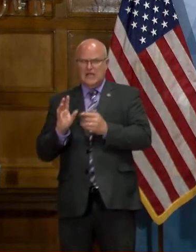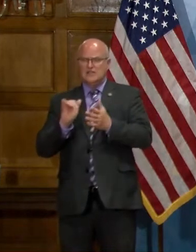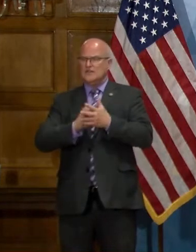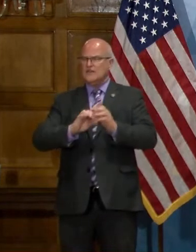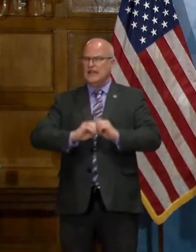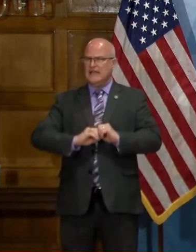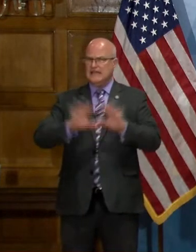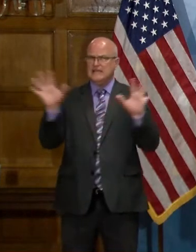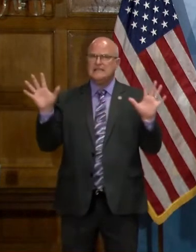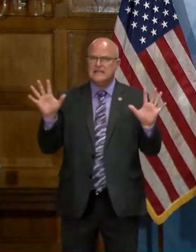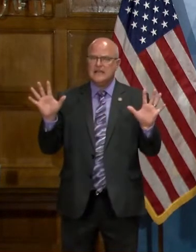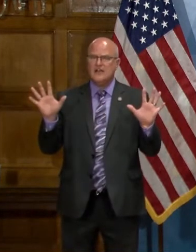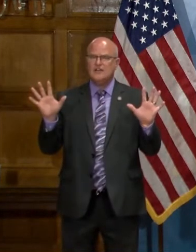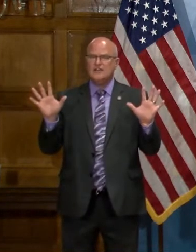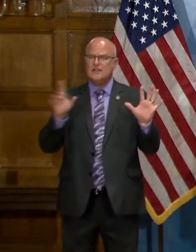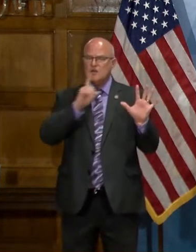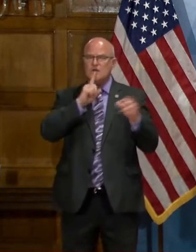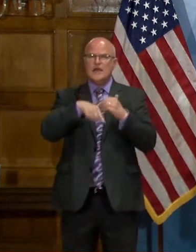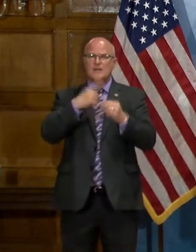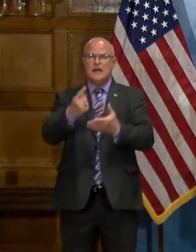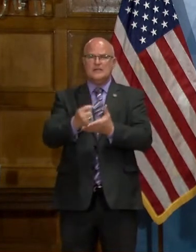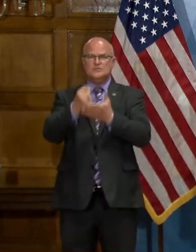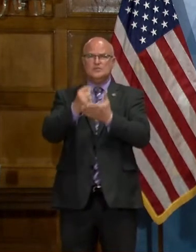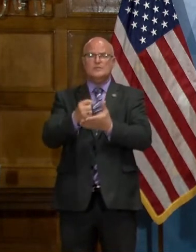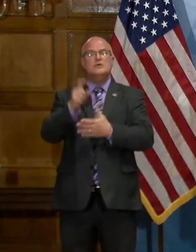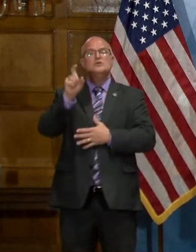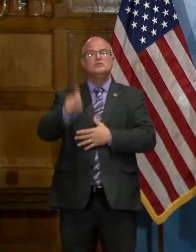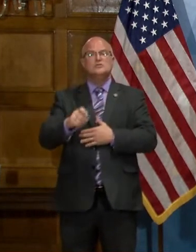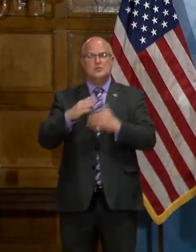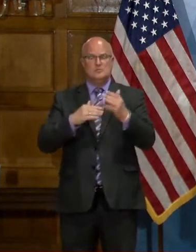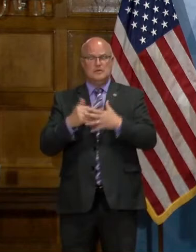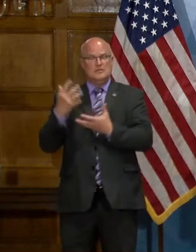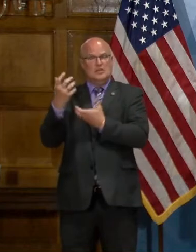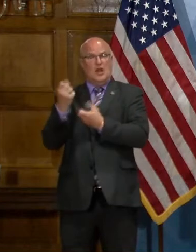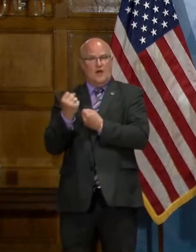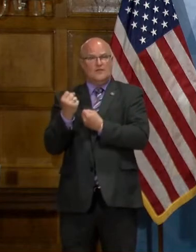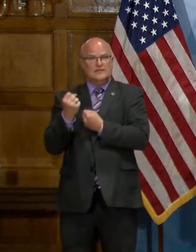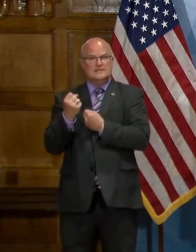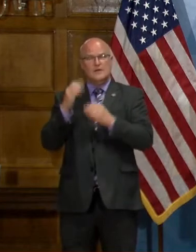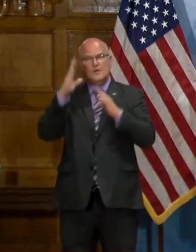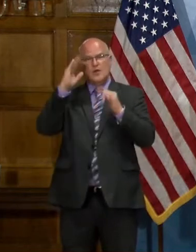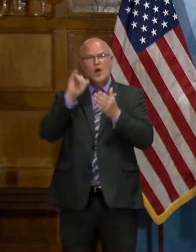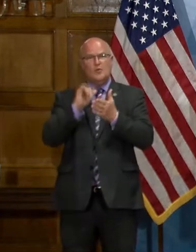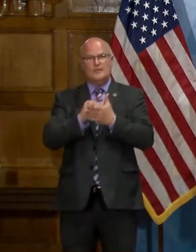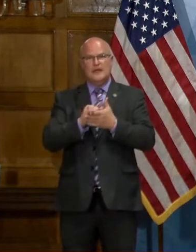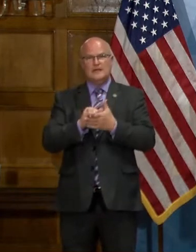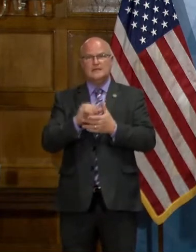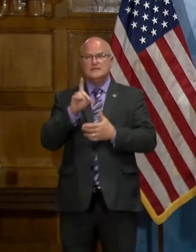transparency, and it's really about treatment, should build confidence. We hope that over the long term.